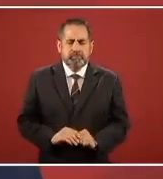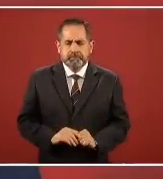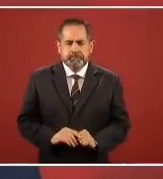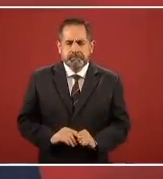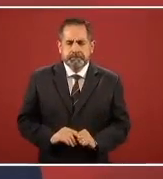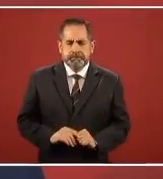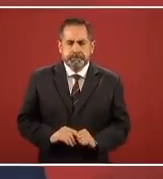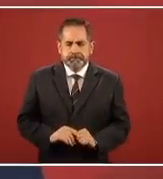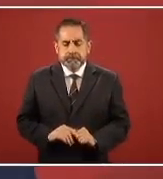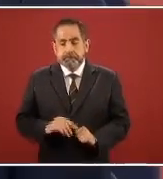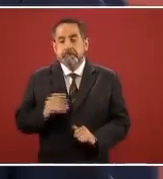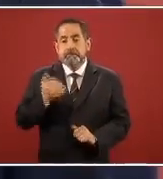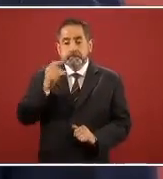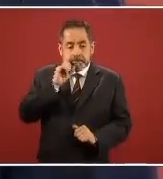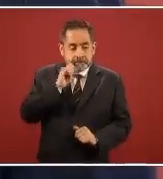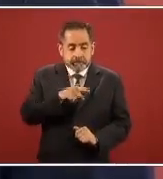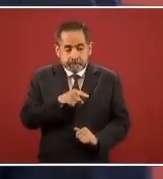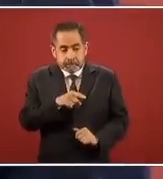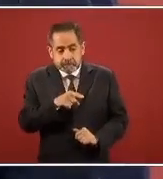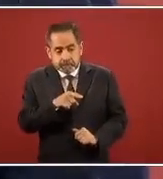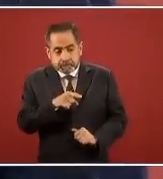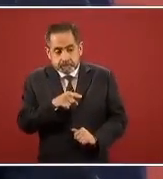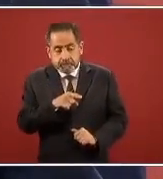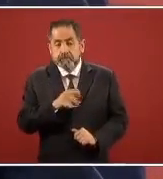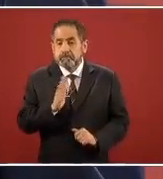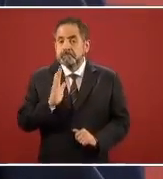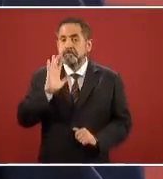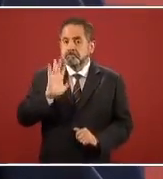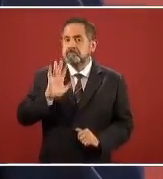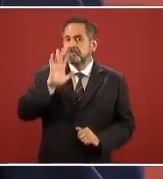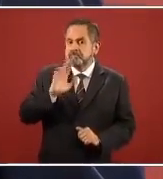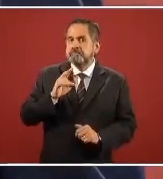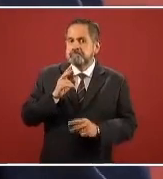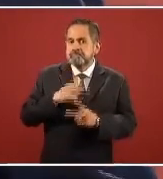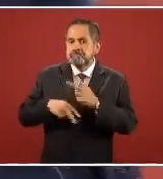hay signos de que vamos a crecer.